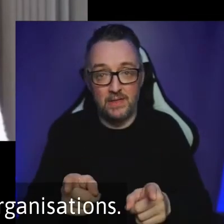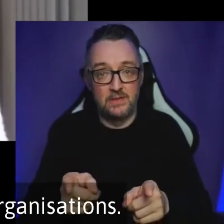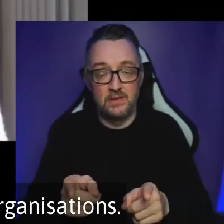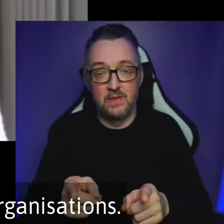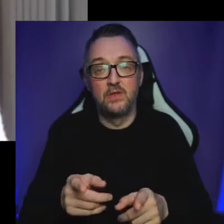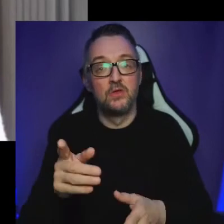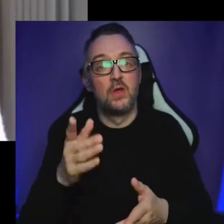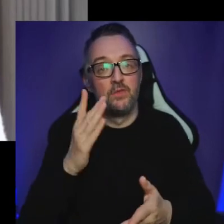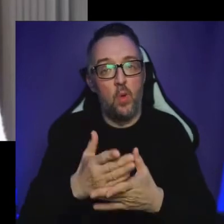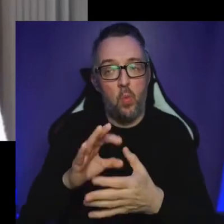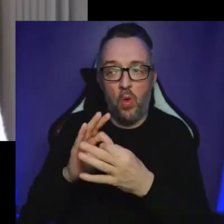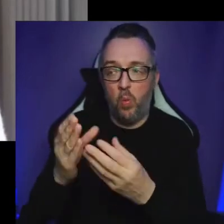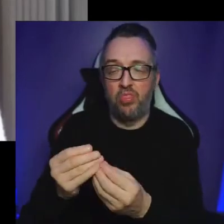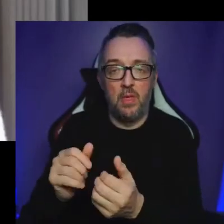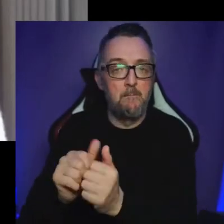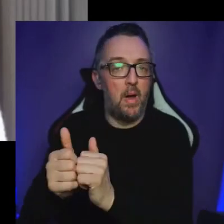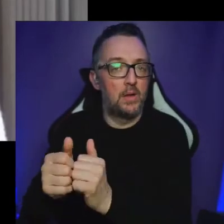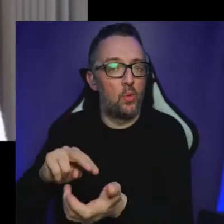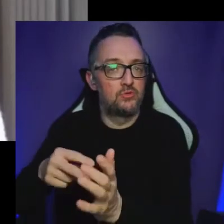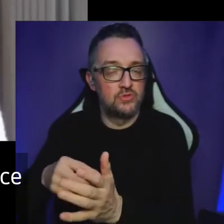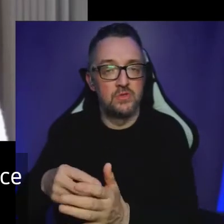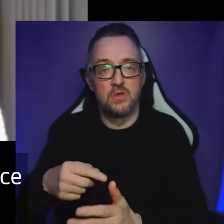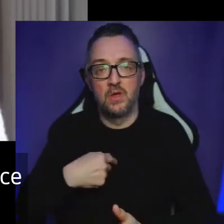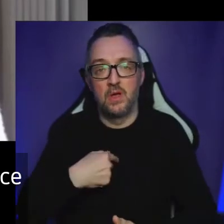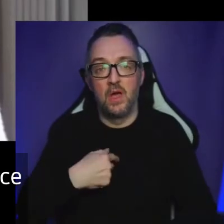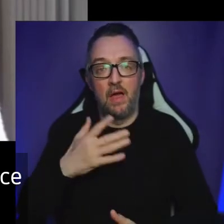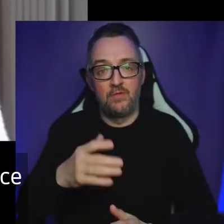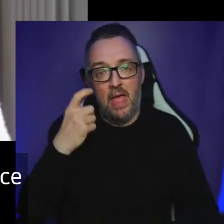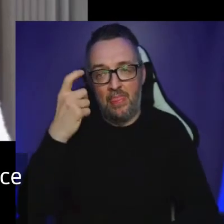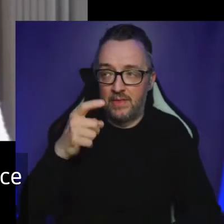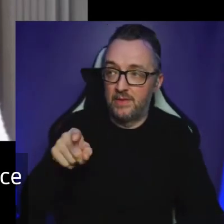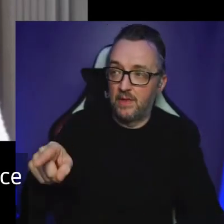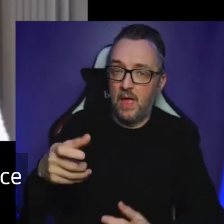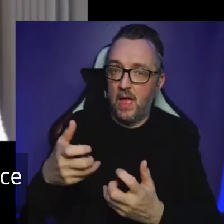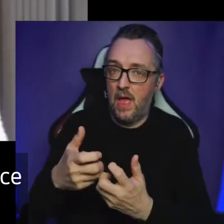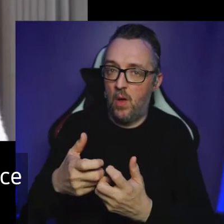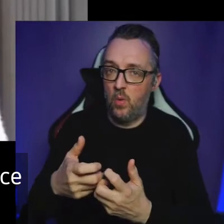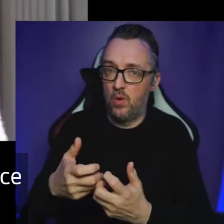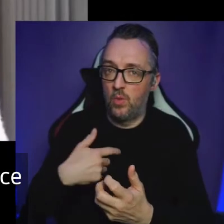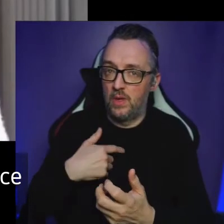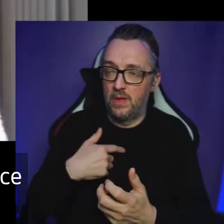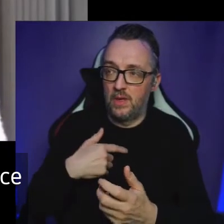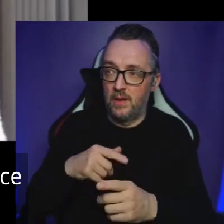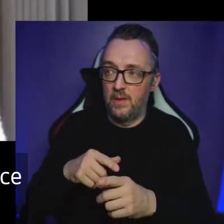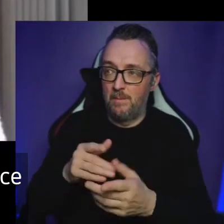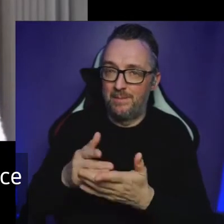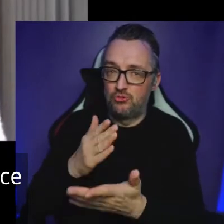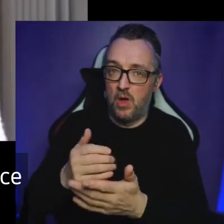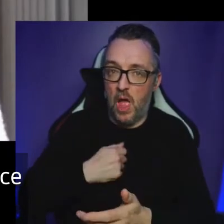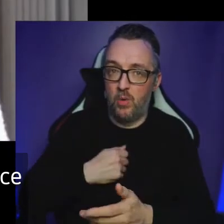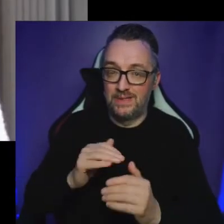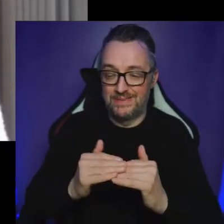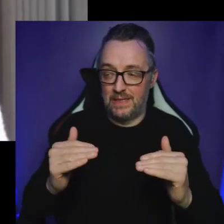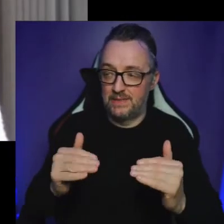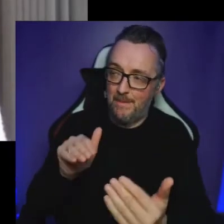partner organizations. A lot of our work is supplier led, so we need to think about, well, how do we enforce our standards with that supplier